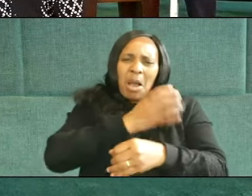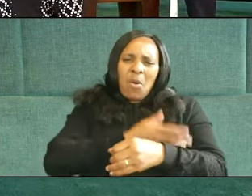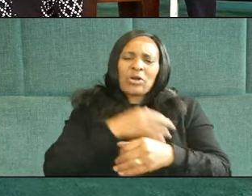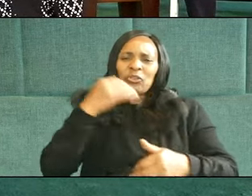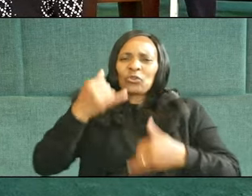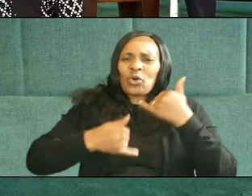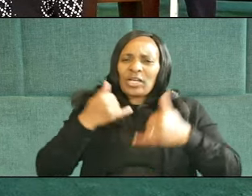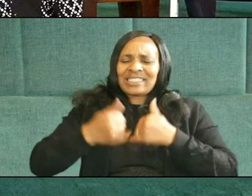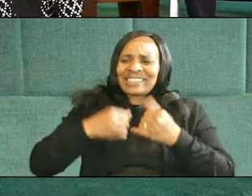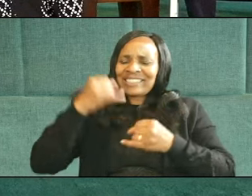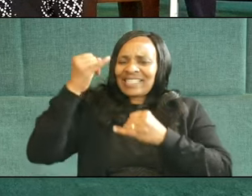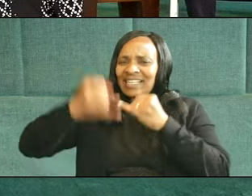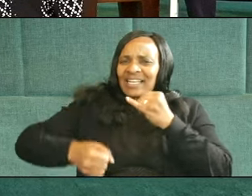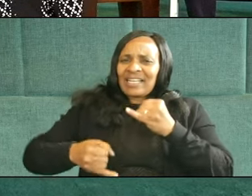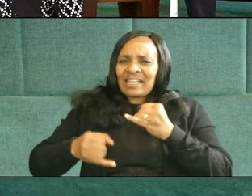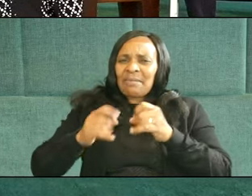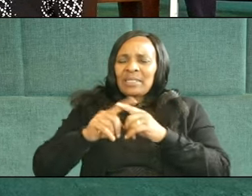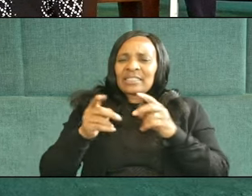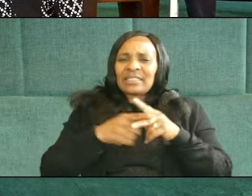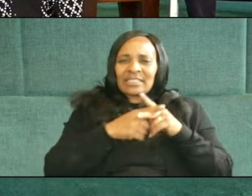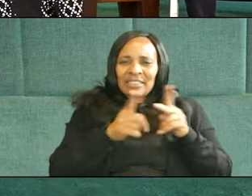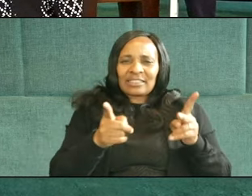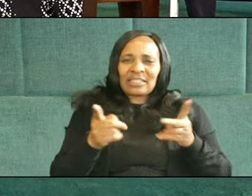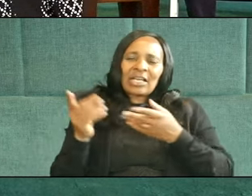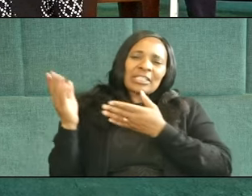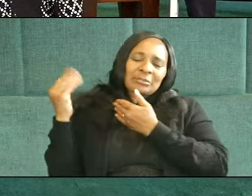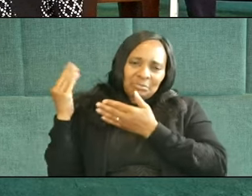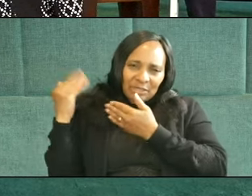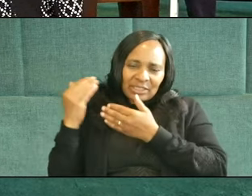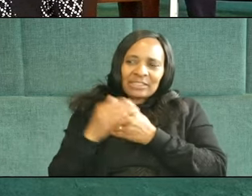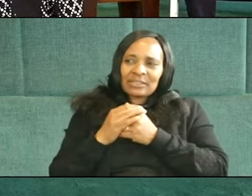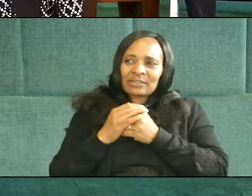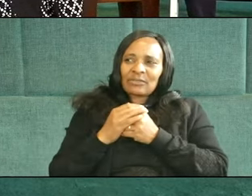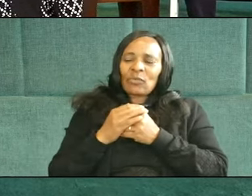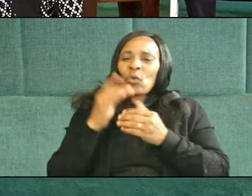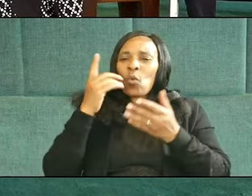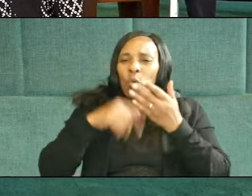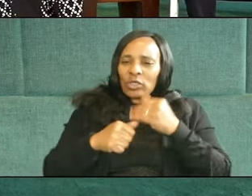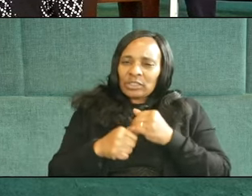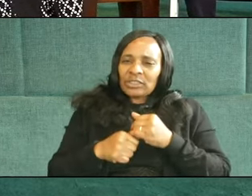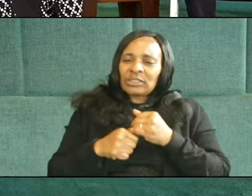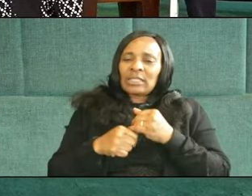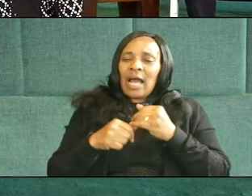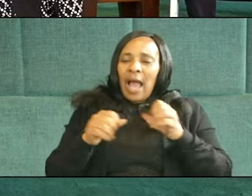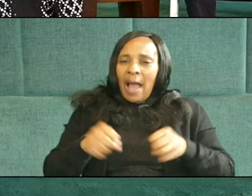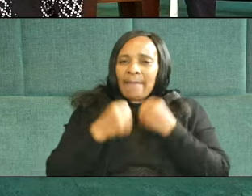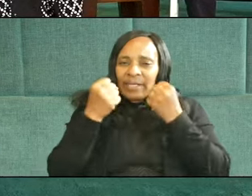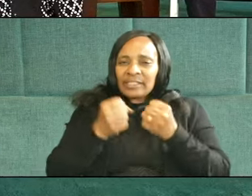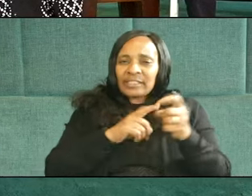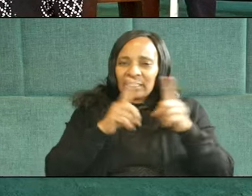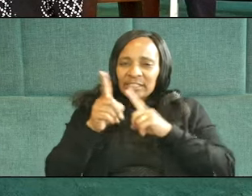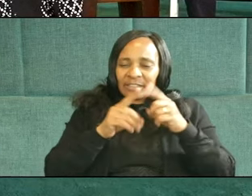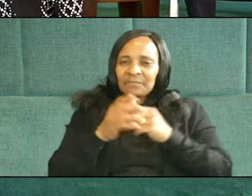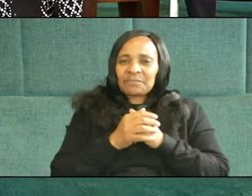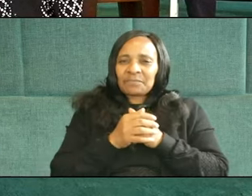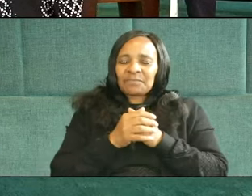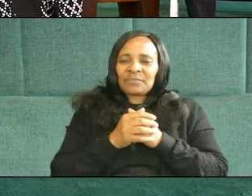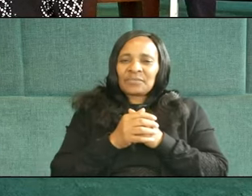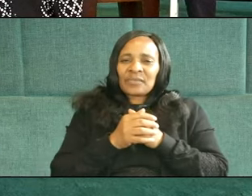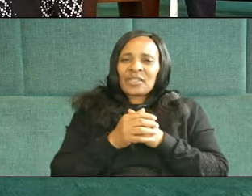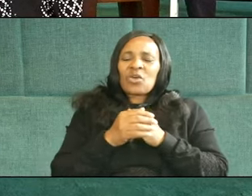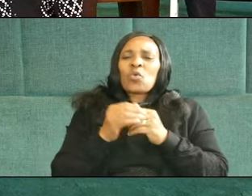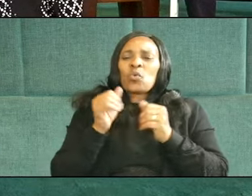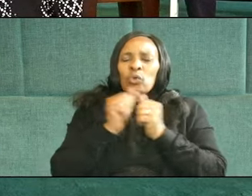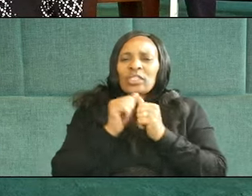the end of it. Mm-hmm. But in the beginning, you're expectant of what will happen during the journey. Mm-hmm. And there's a lot of energy and psych.